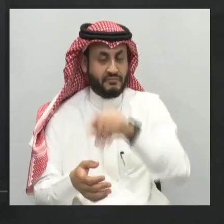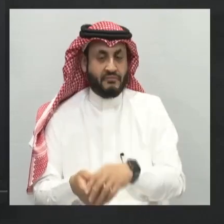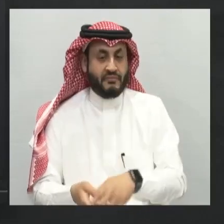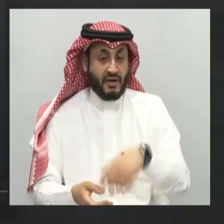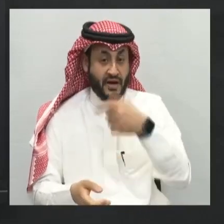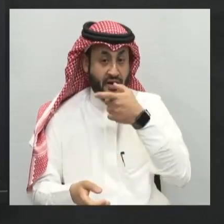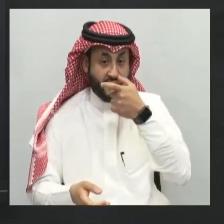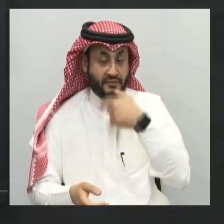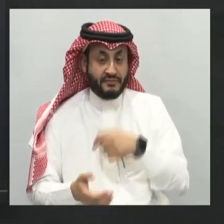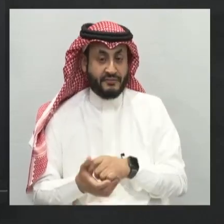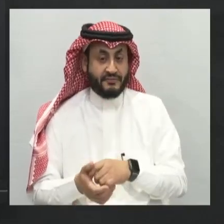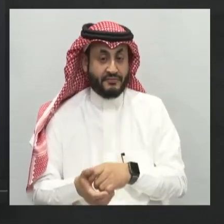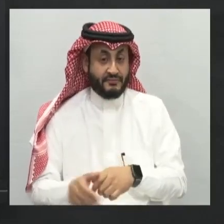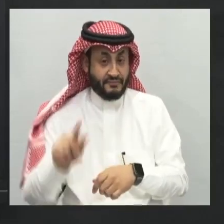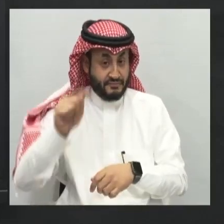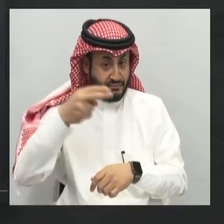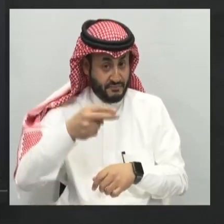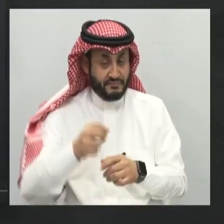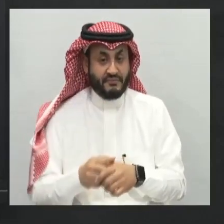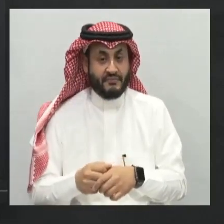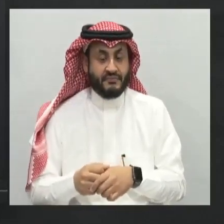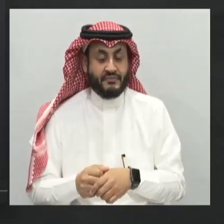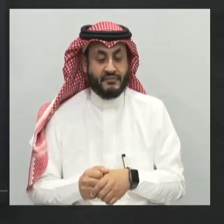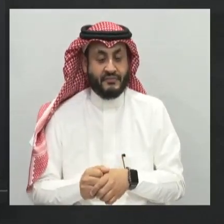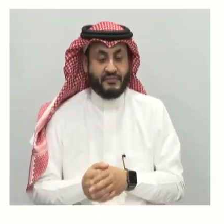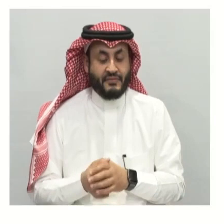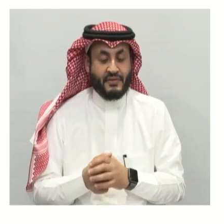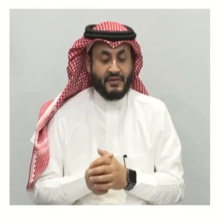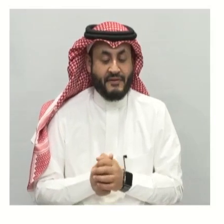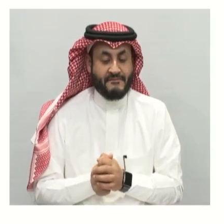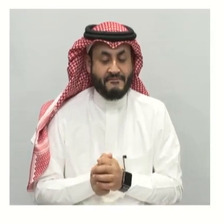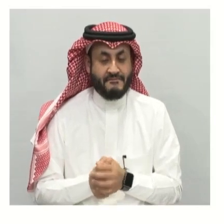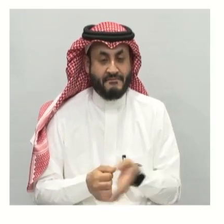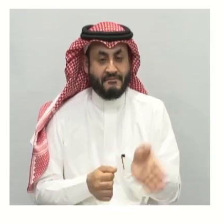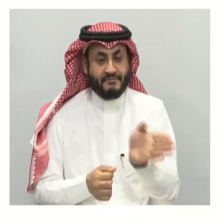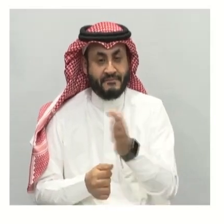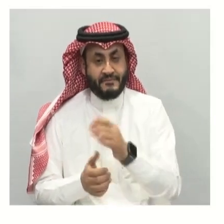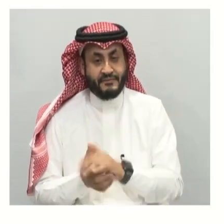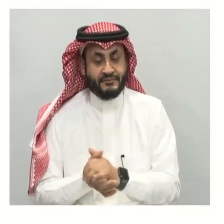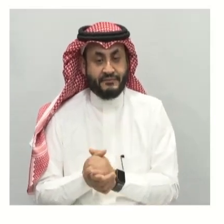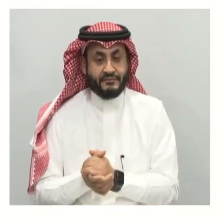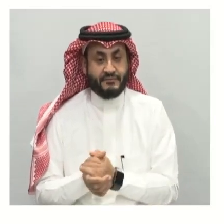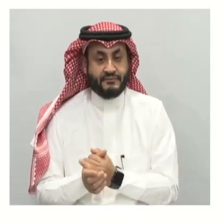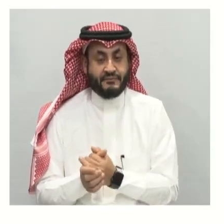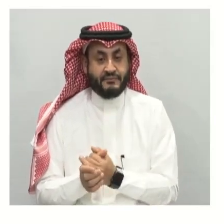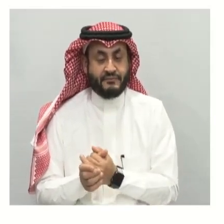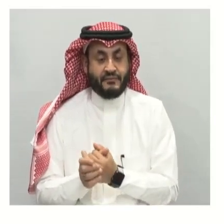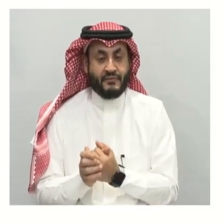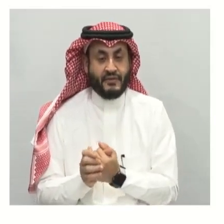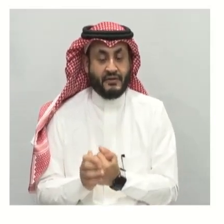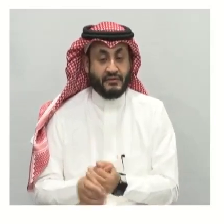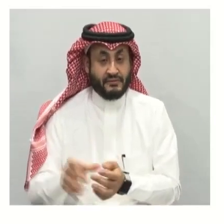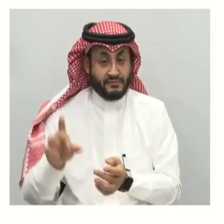Thursday. T and H. Excellent. Now on page 89, we're going